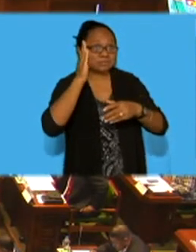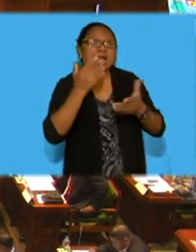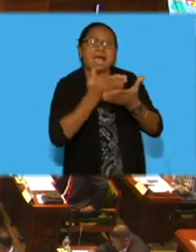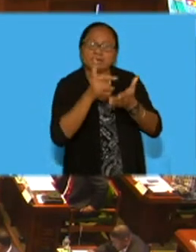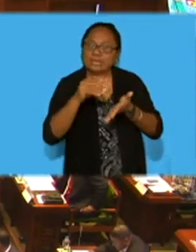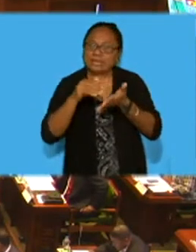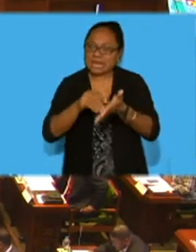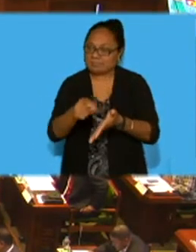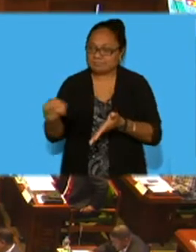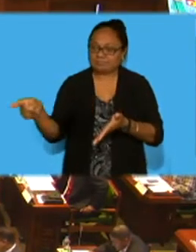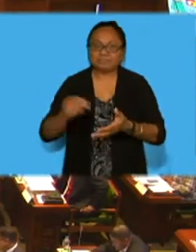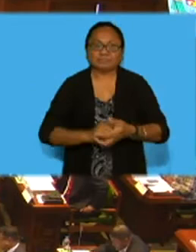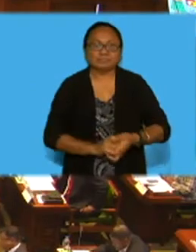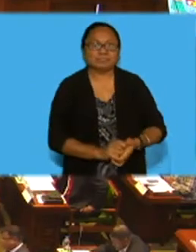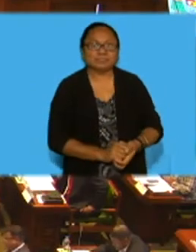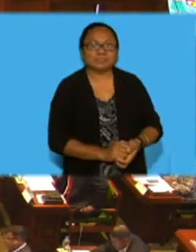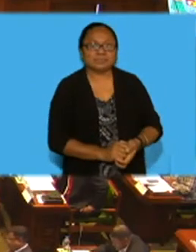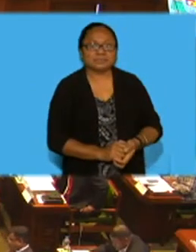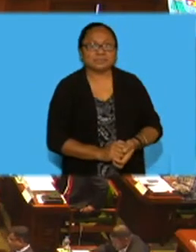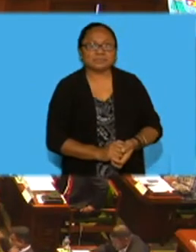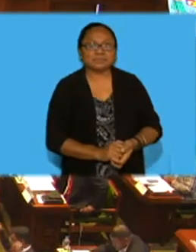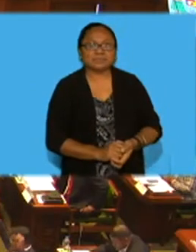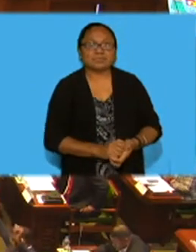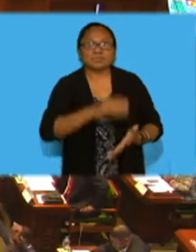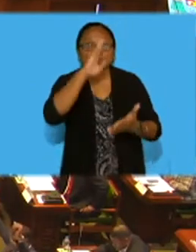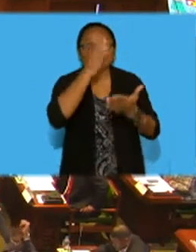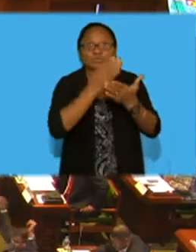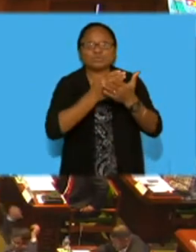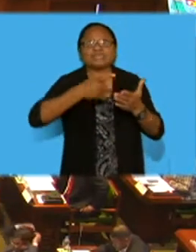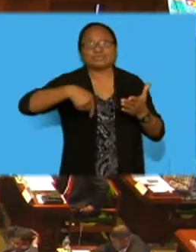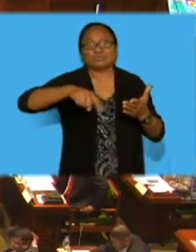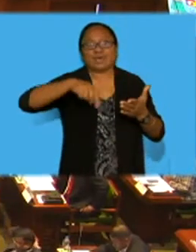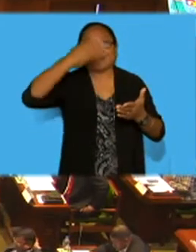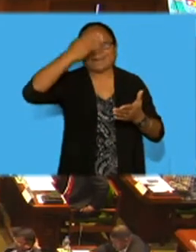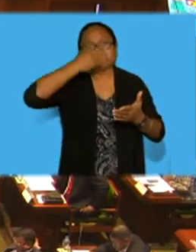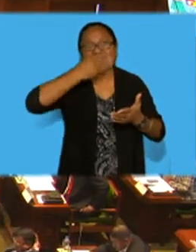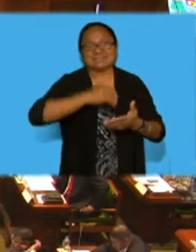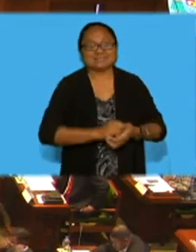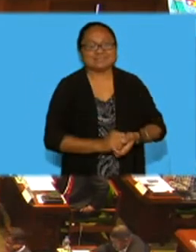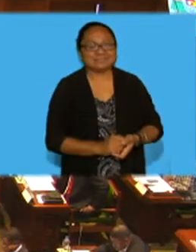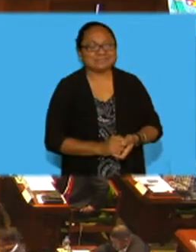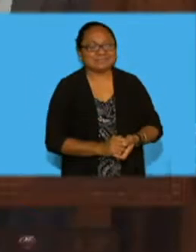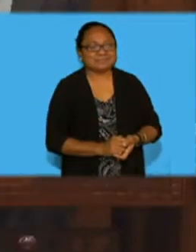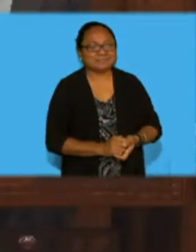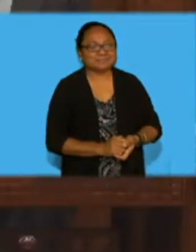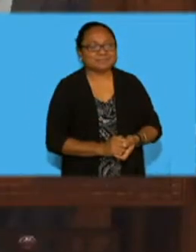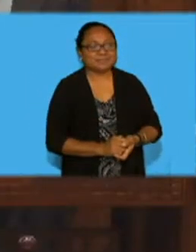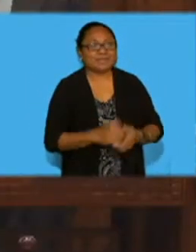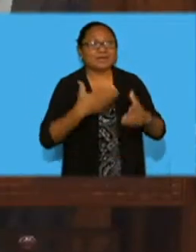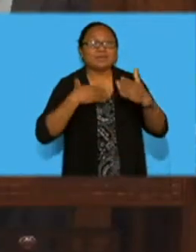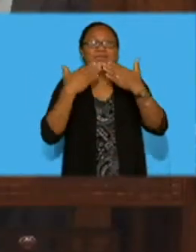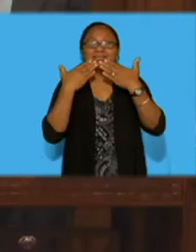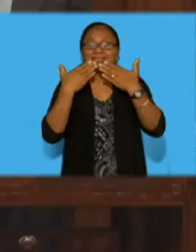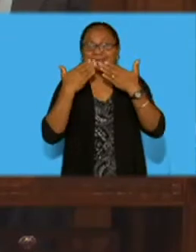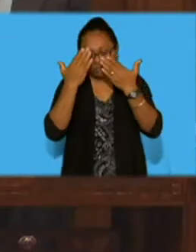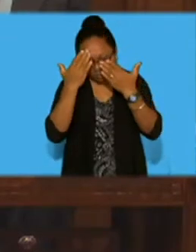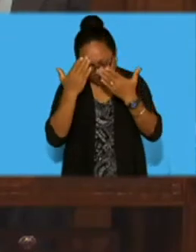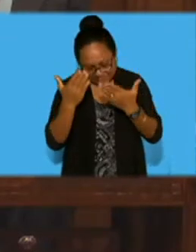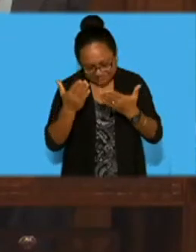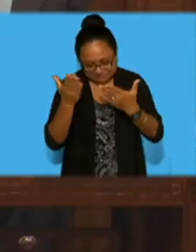assisted? Thank you. Thank you, Honorable Minister. Speaker, I want to thank Honorable Singh for asking this